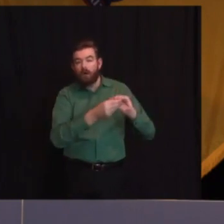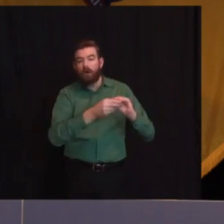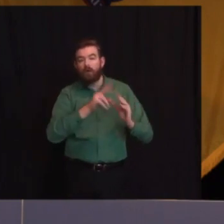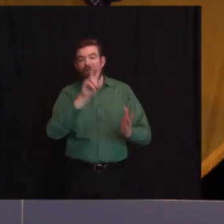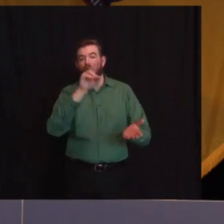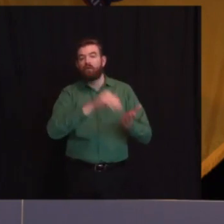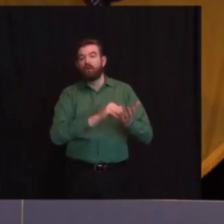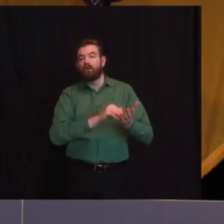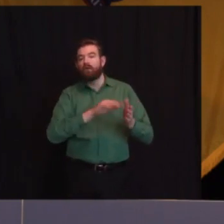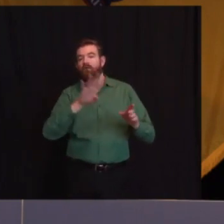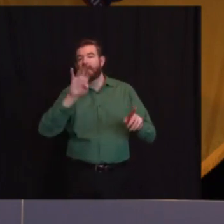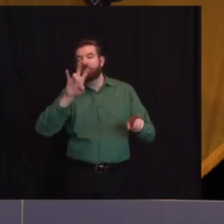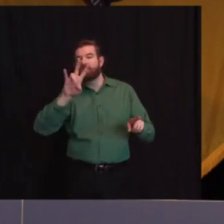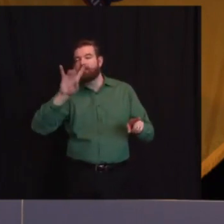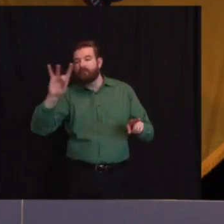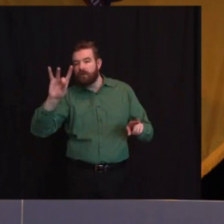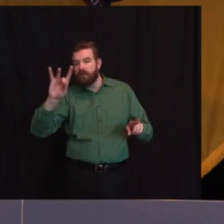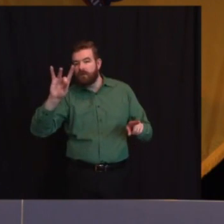3,670 deaths.